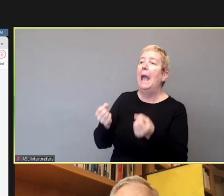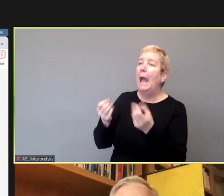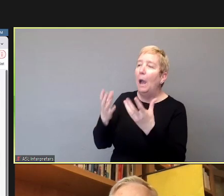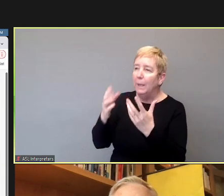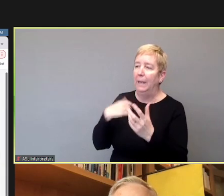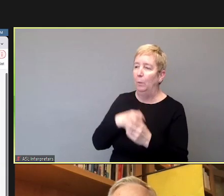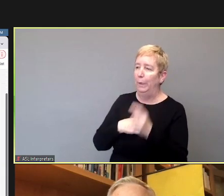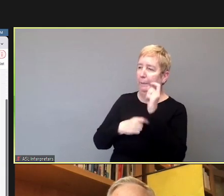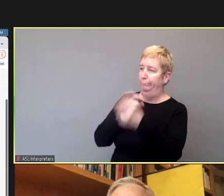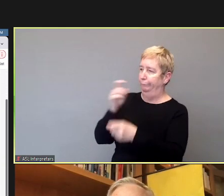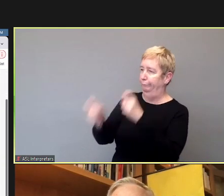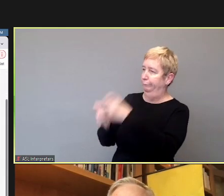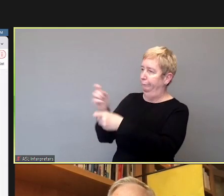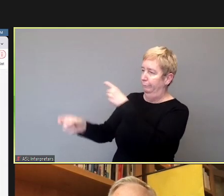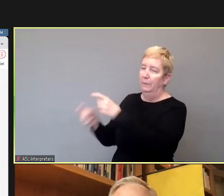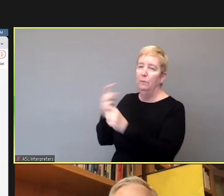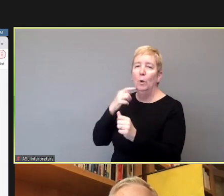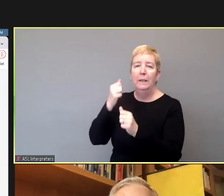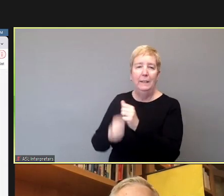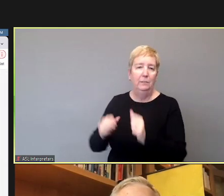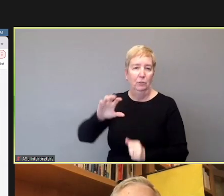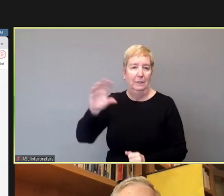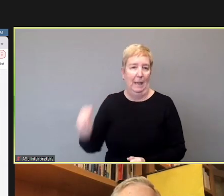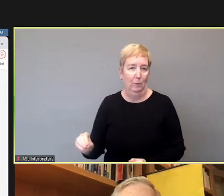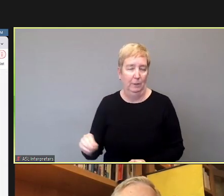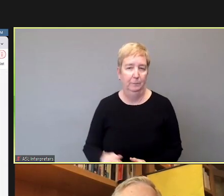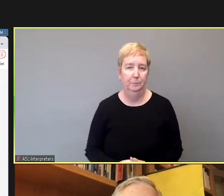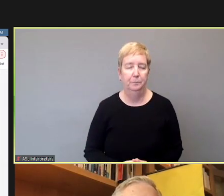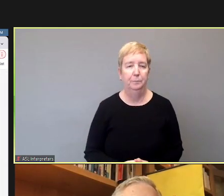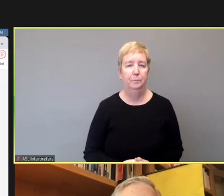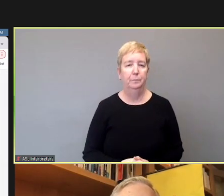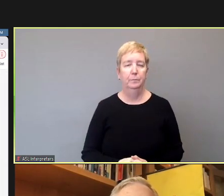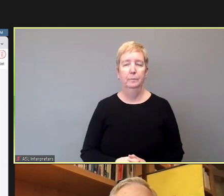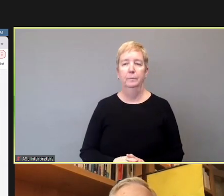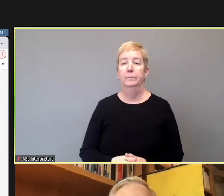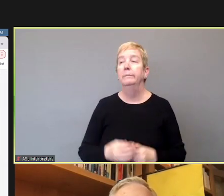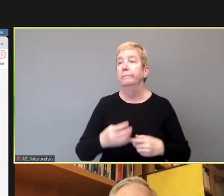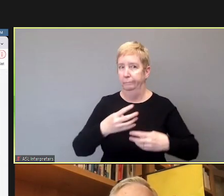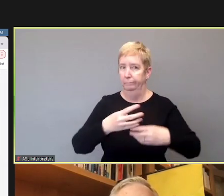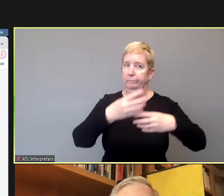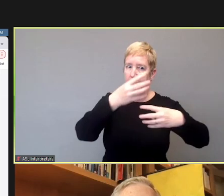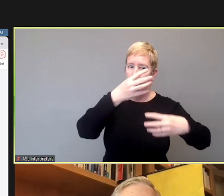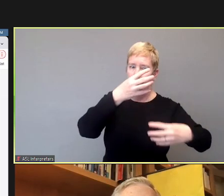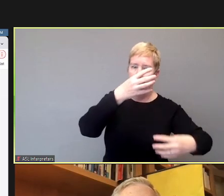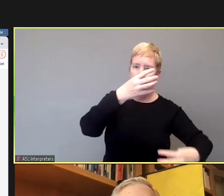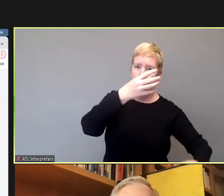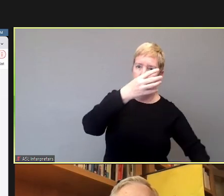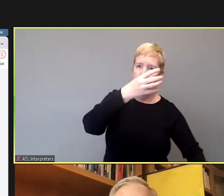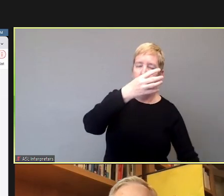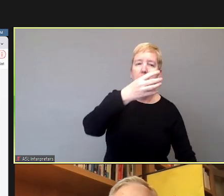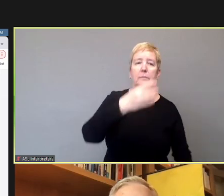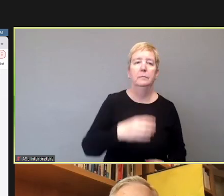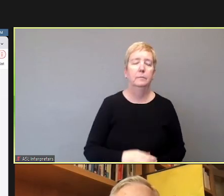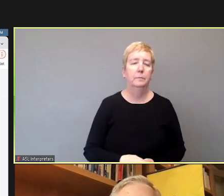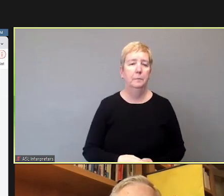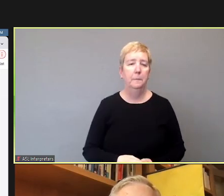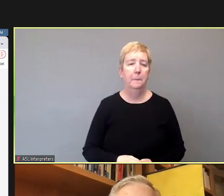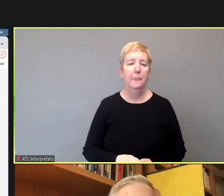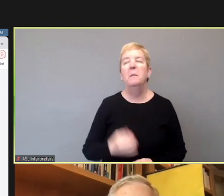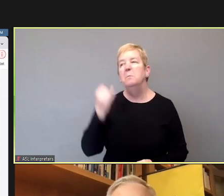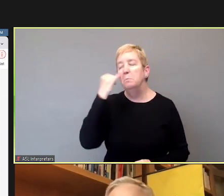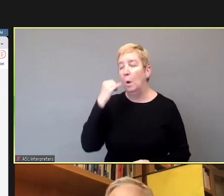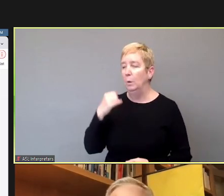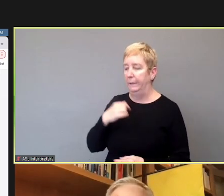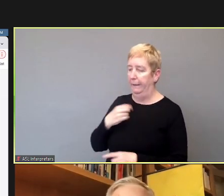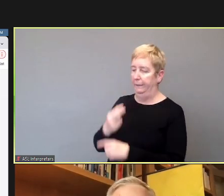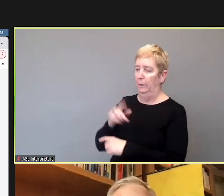You can see the different numbers. It's quite a long test. So again, just to use the Lee County example,